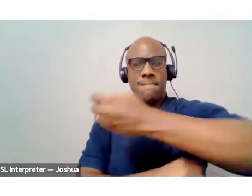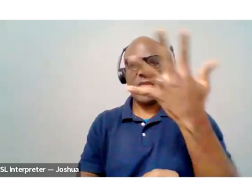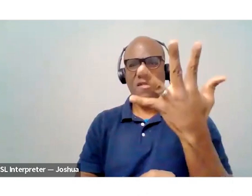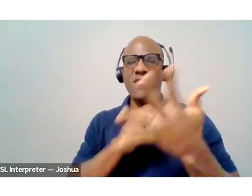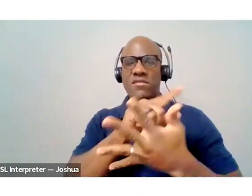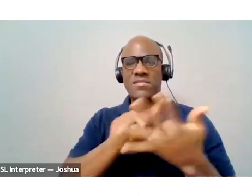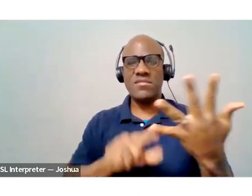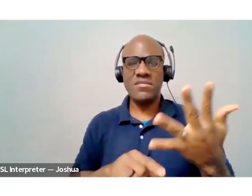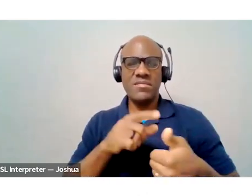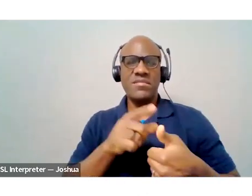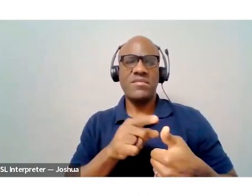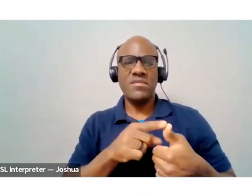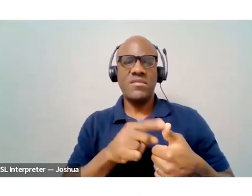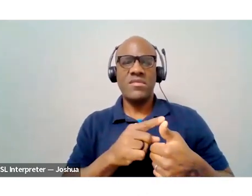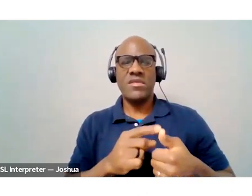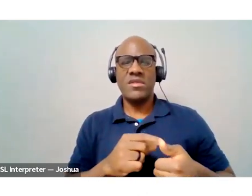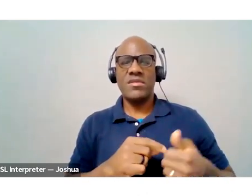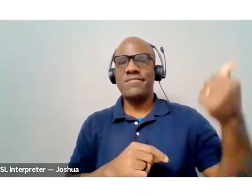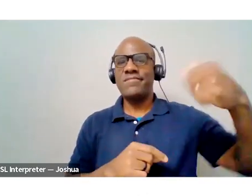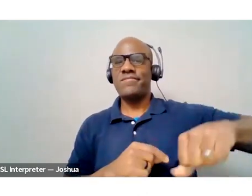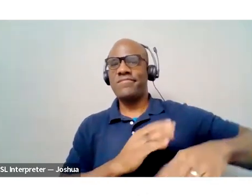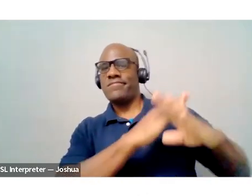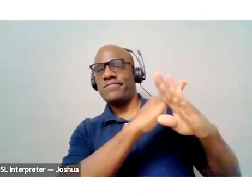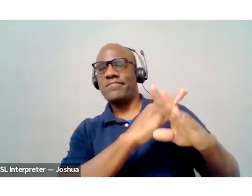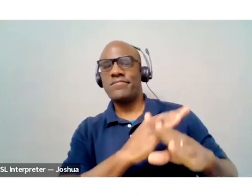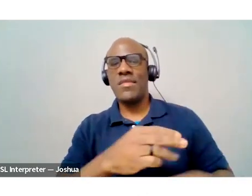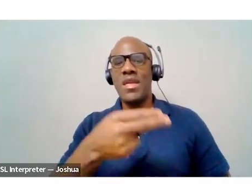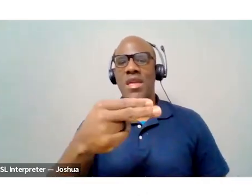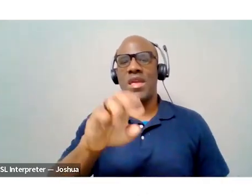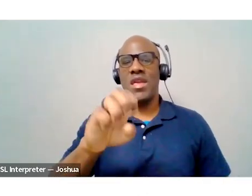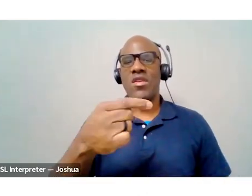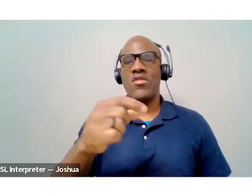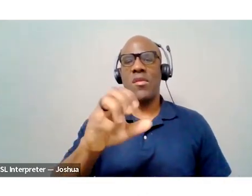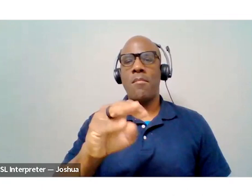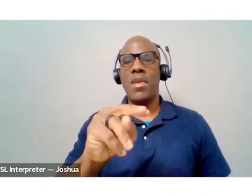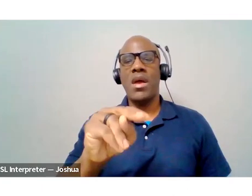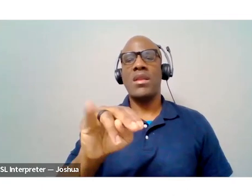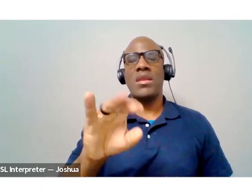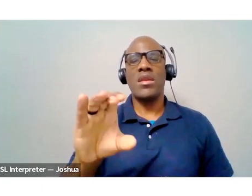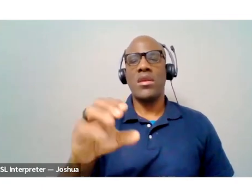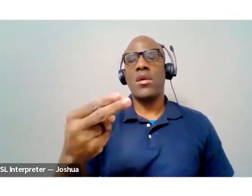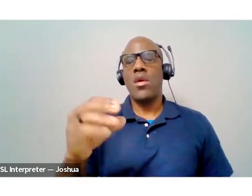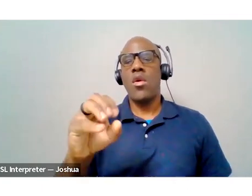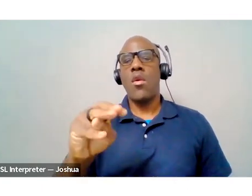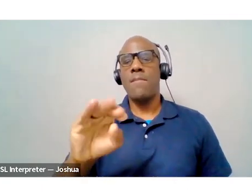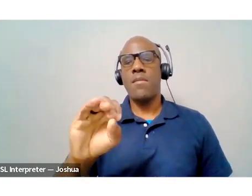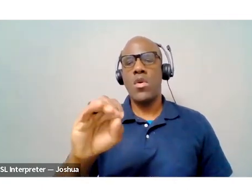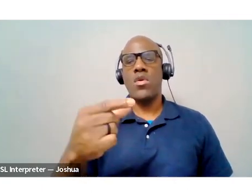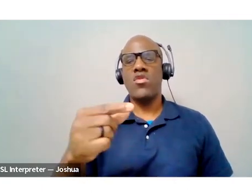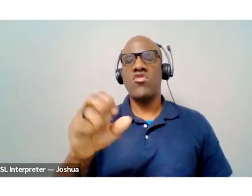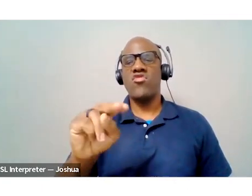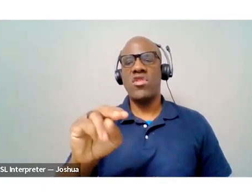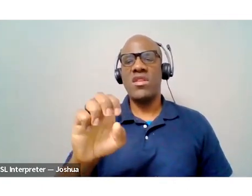refusing hegemonic homogeneity, which is this idea that a word can mean only one thing to all people, that